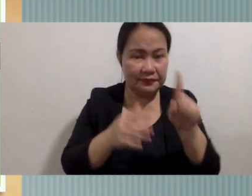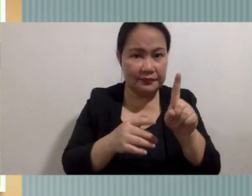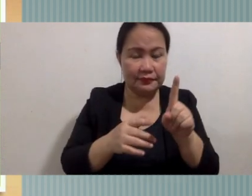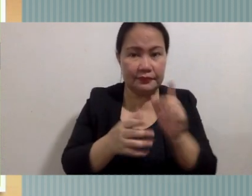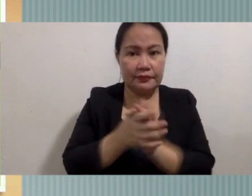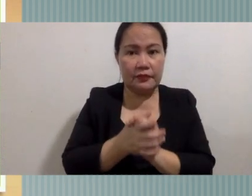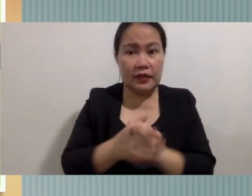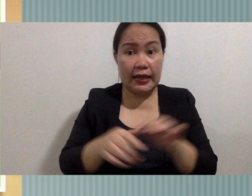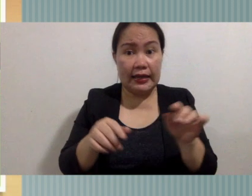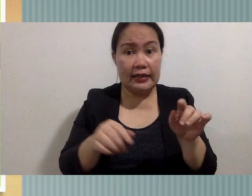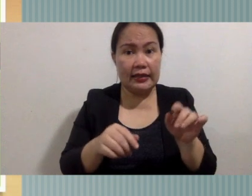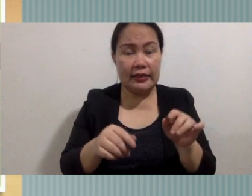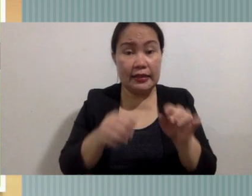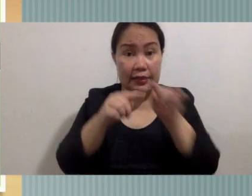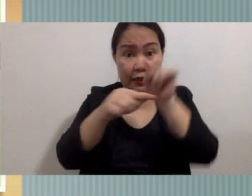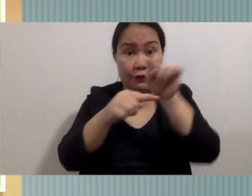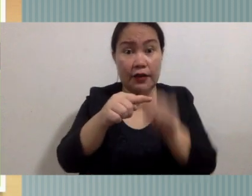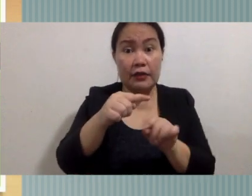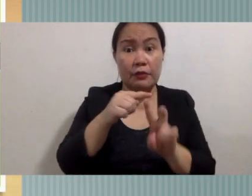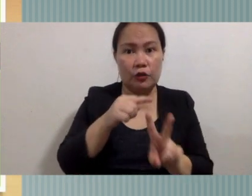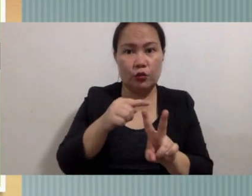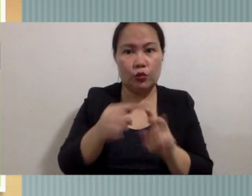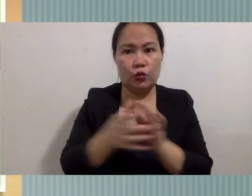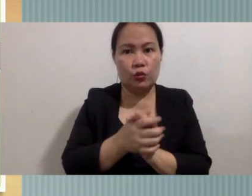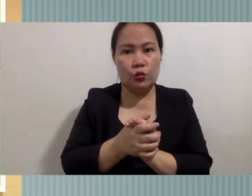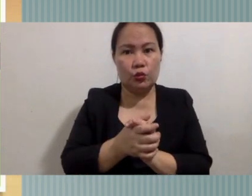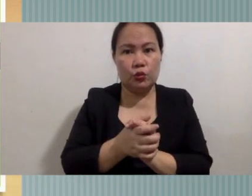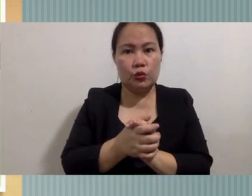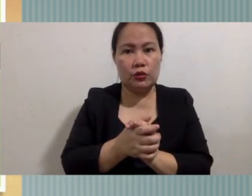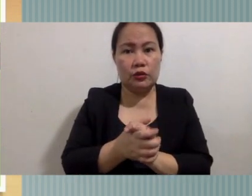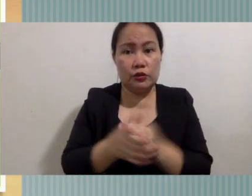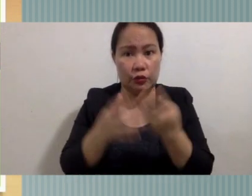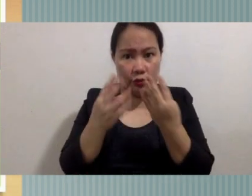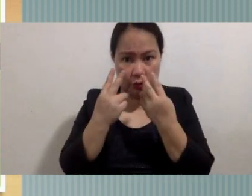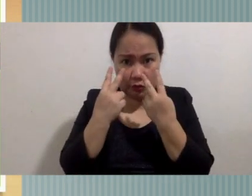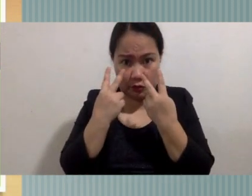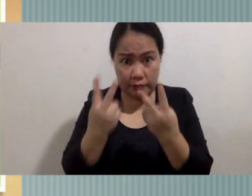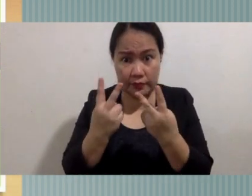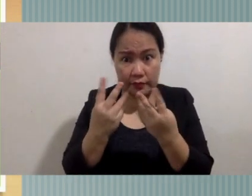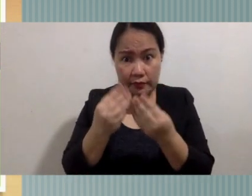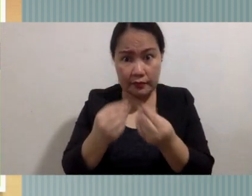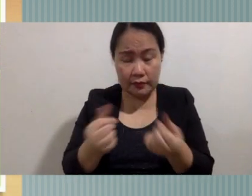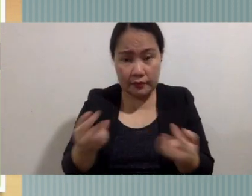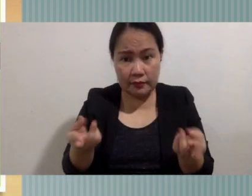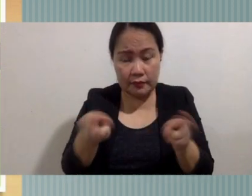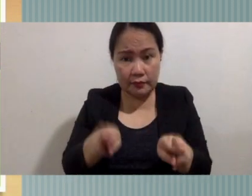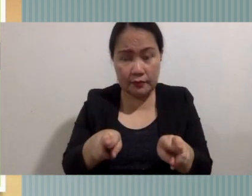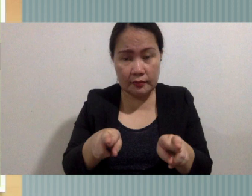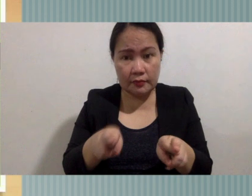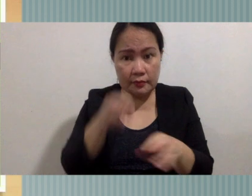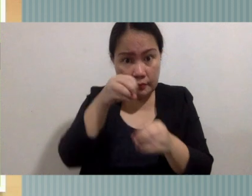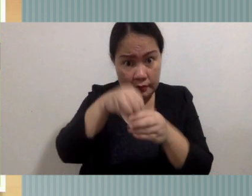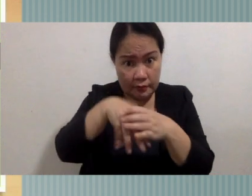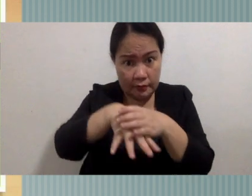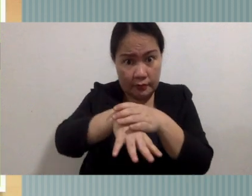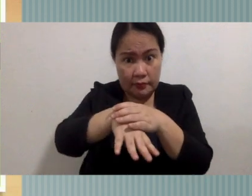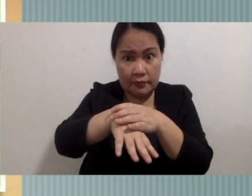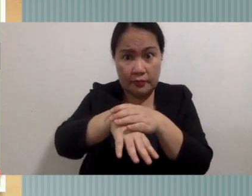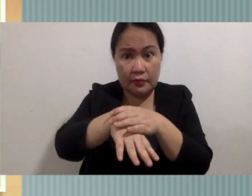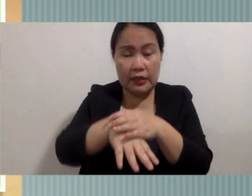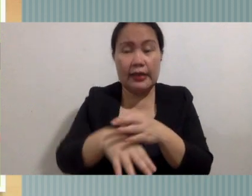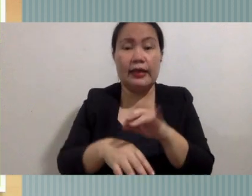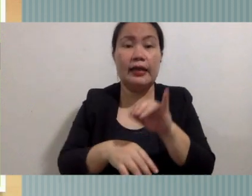na natin kailangan isulat. Alright? So, as you can see, the resulting solutions